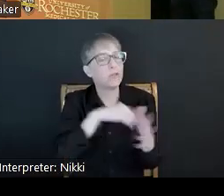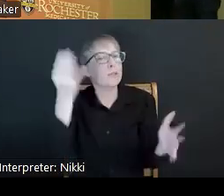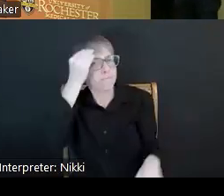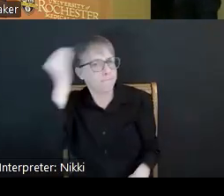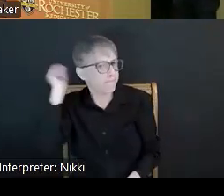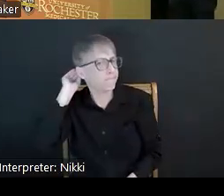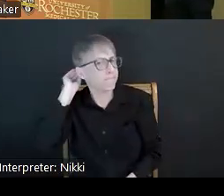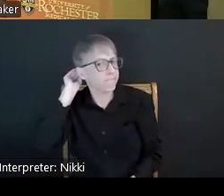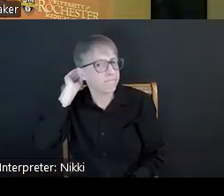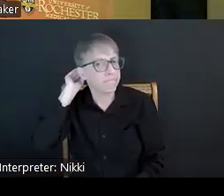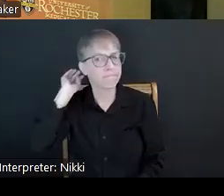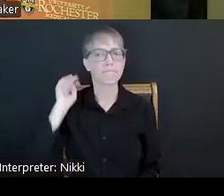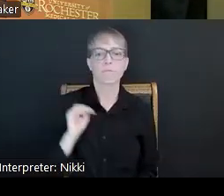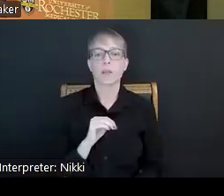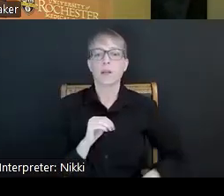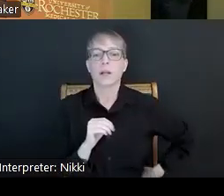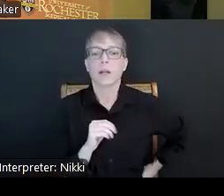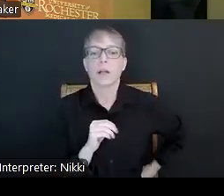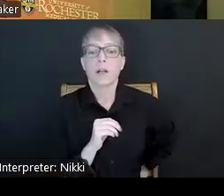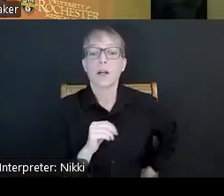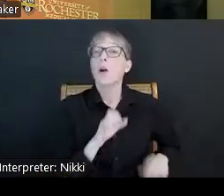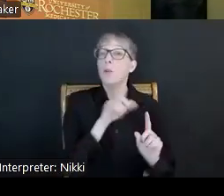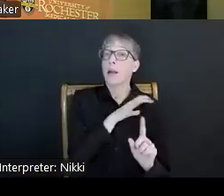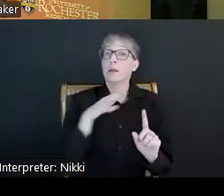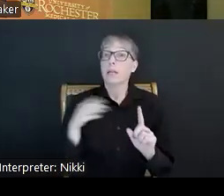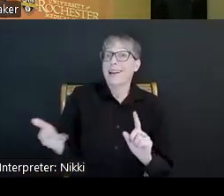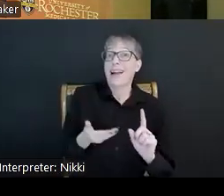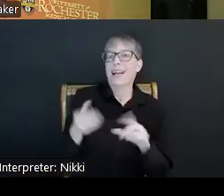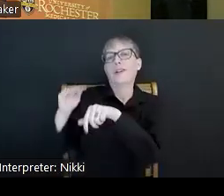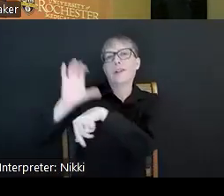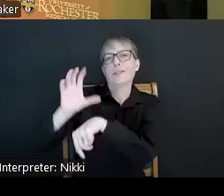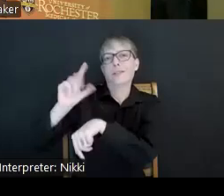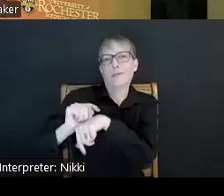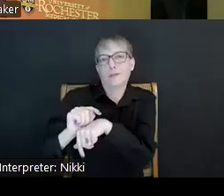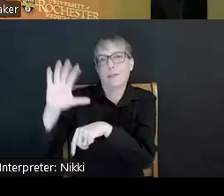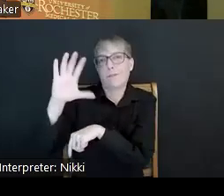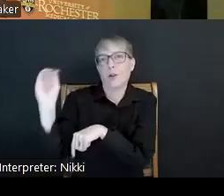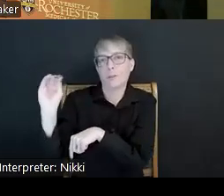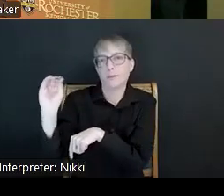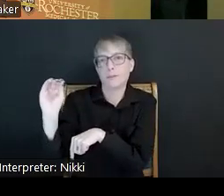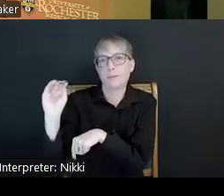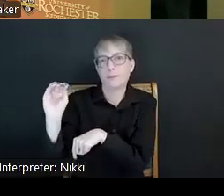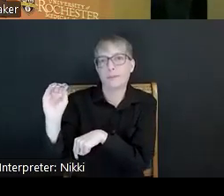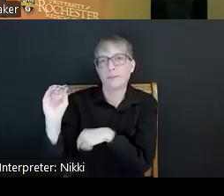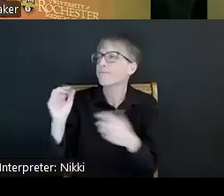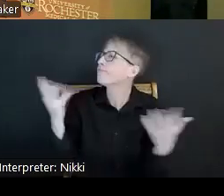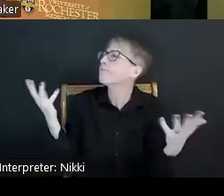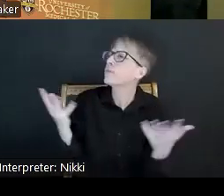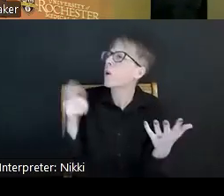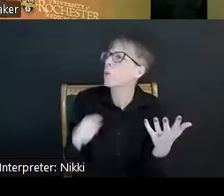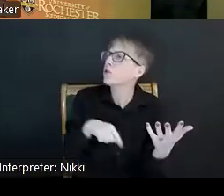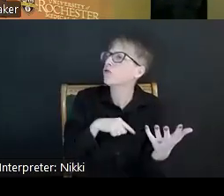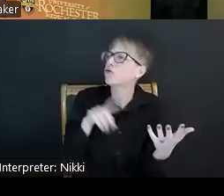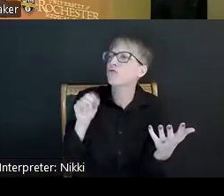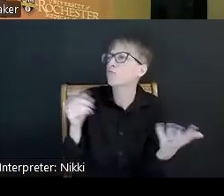about. So the committee hired a consulting firm to say, what should we do? And they said the biggest problem